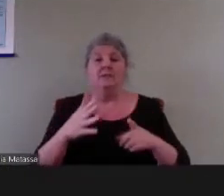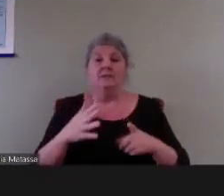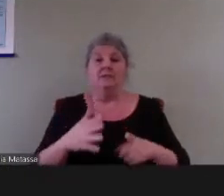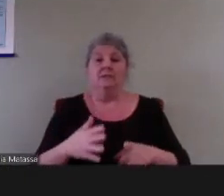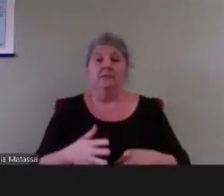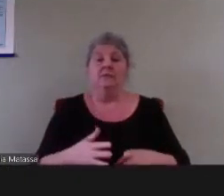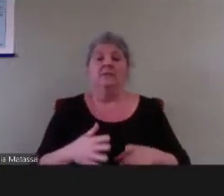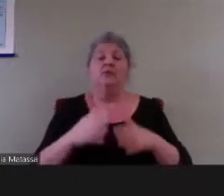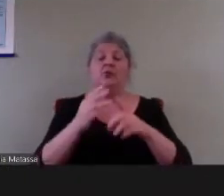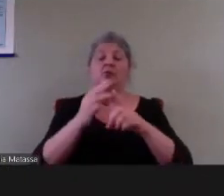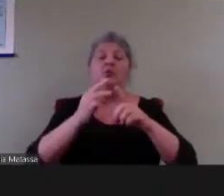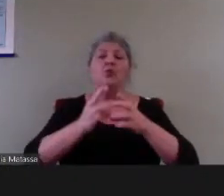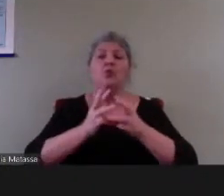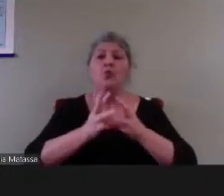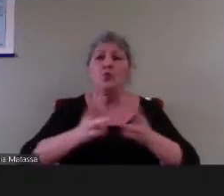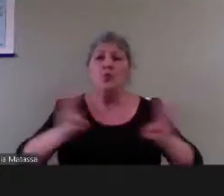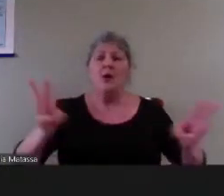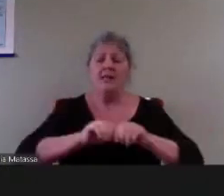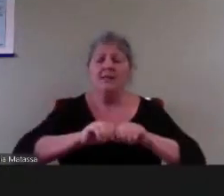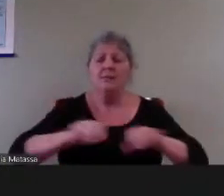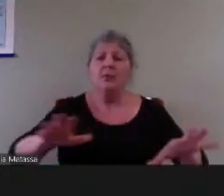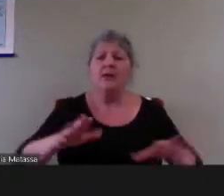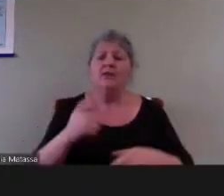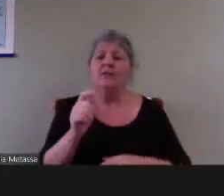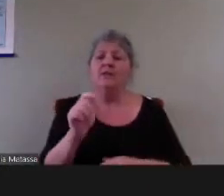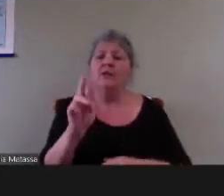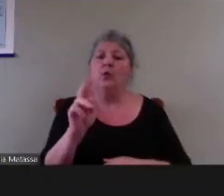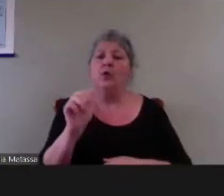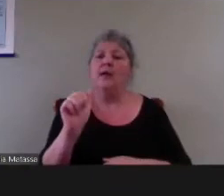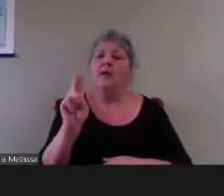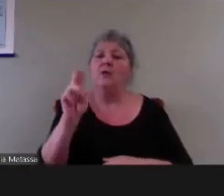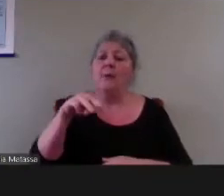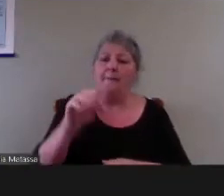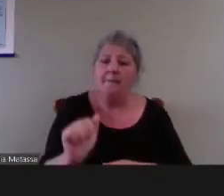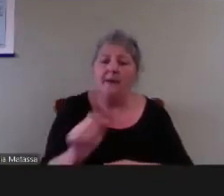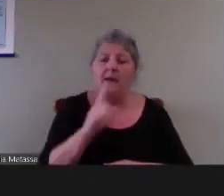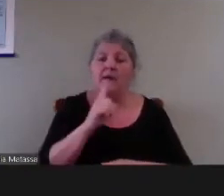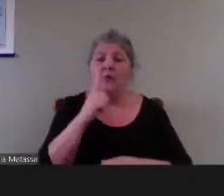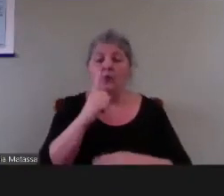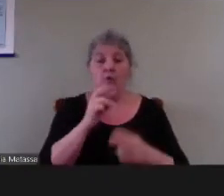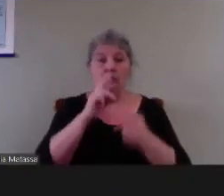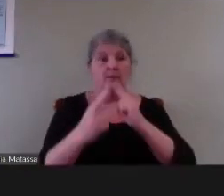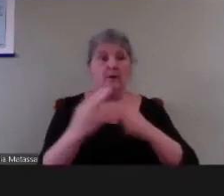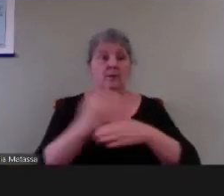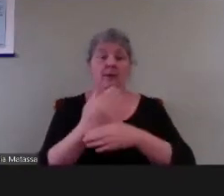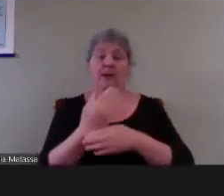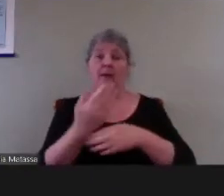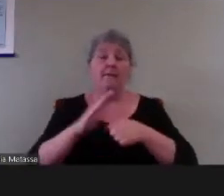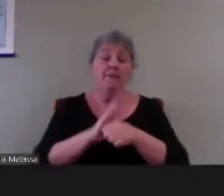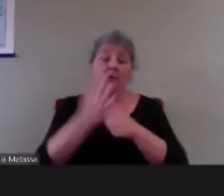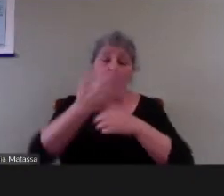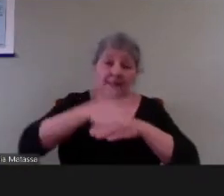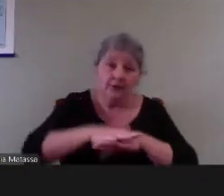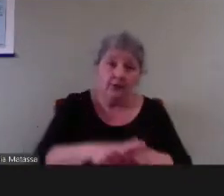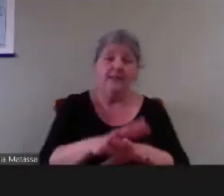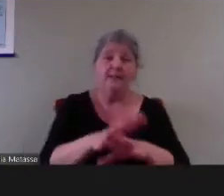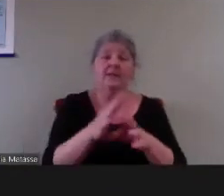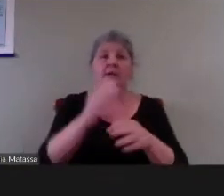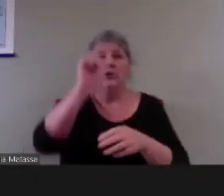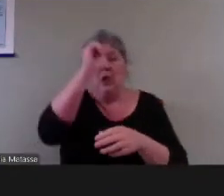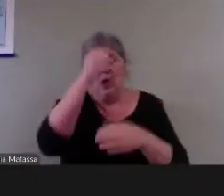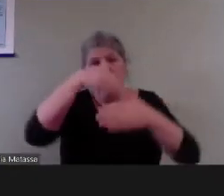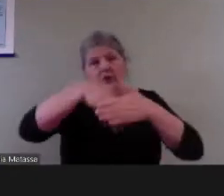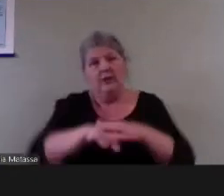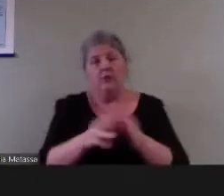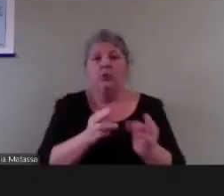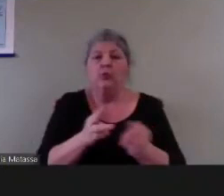that recognises the signs and symptoms of trauma, and one that responds by fully integrating the knowledge into practice,